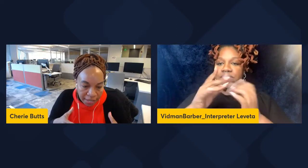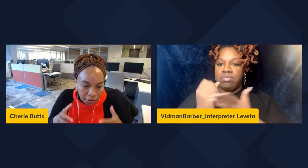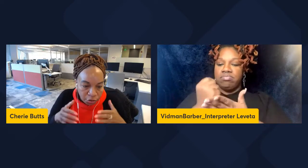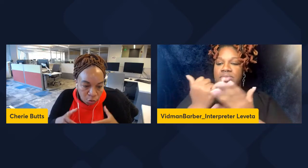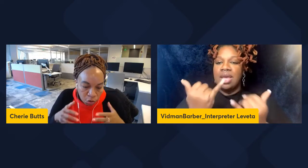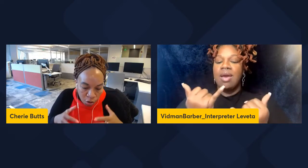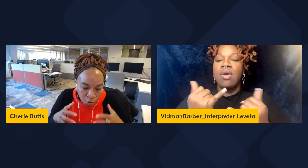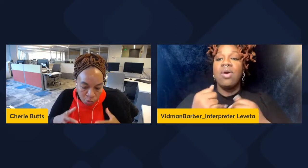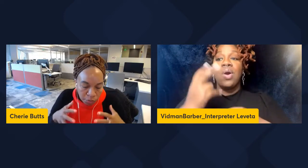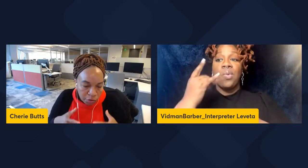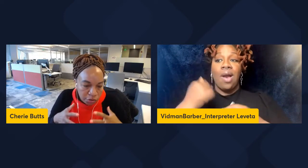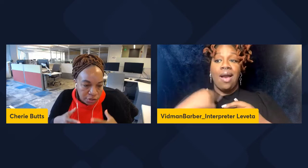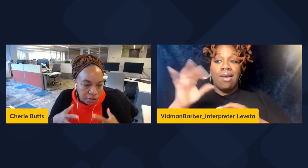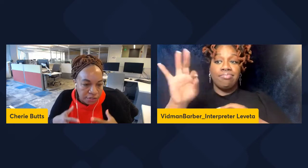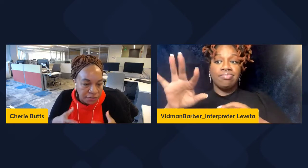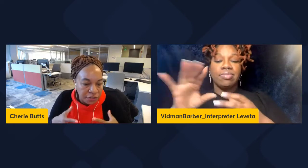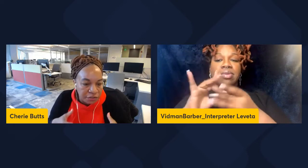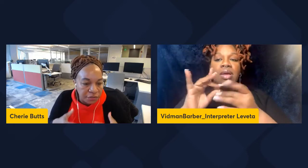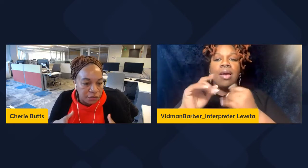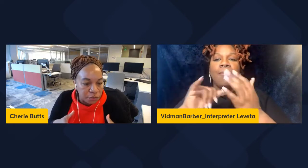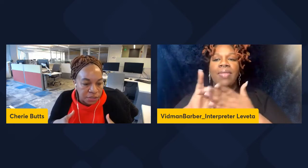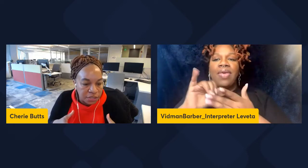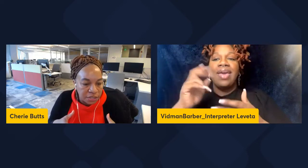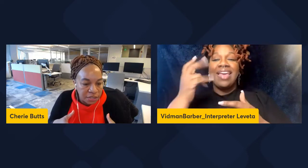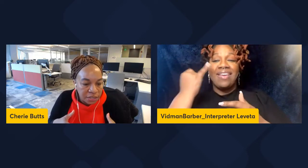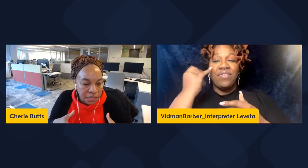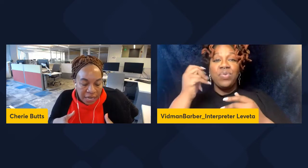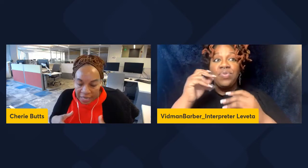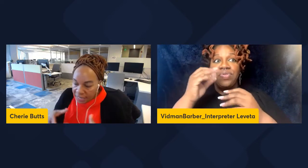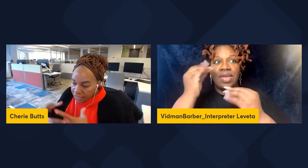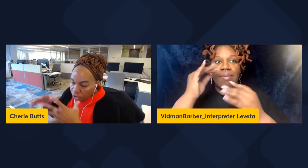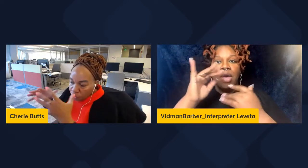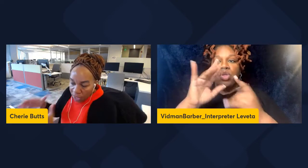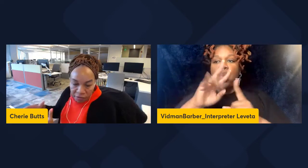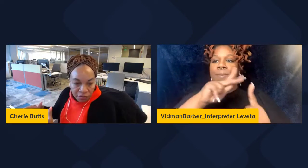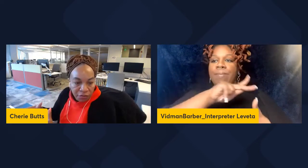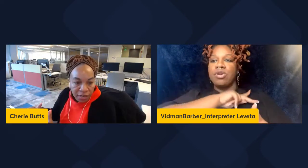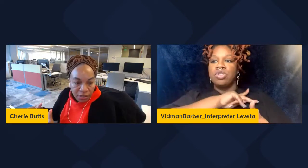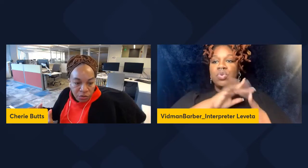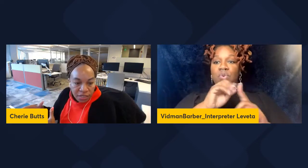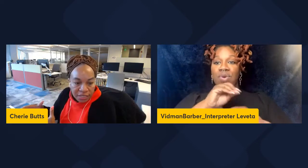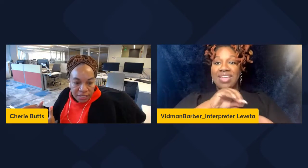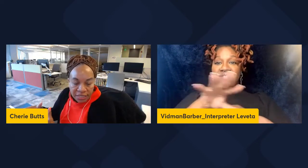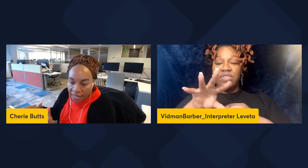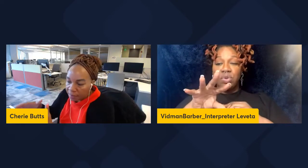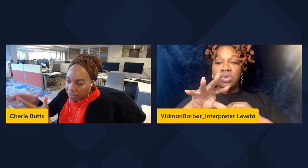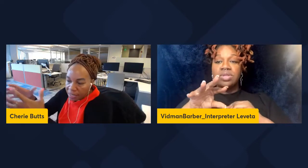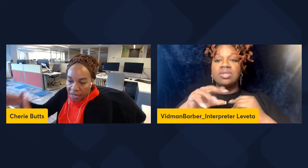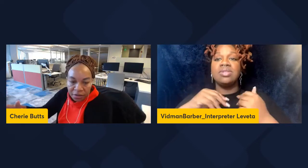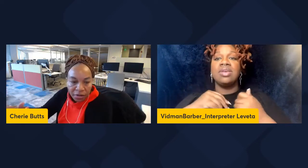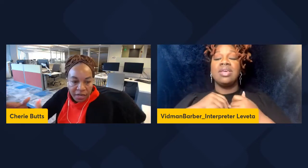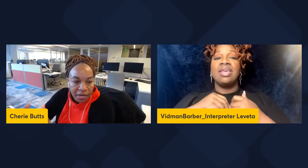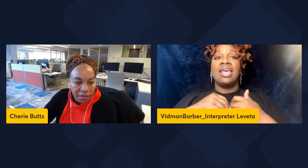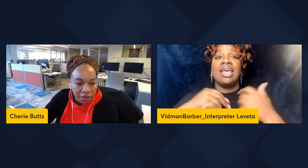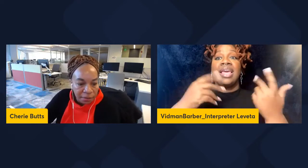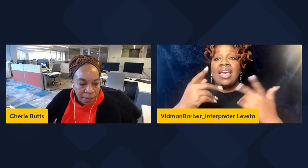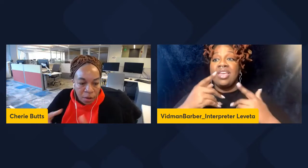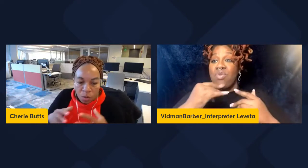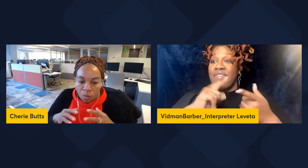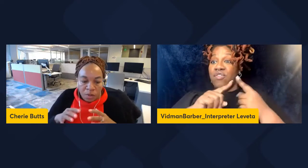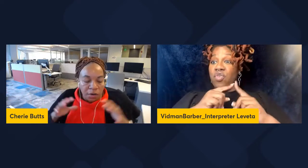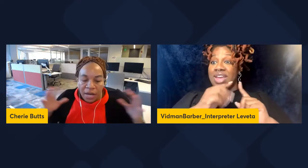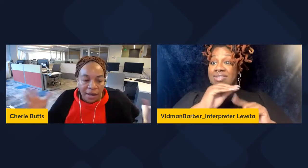think about your own personal sphere of influence, and then you have a friend who does the same, and